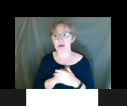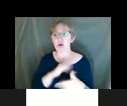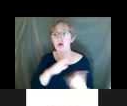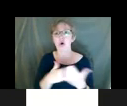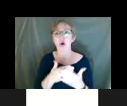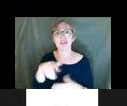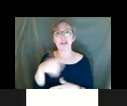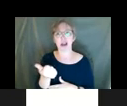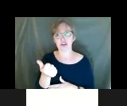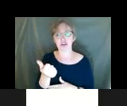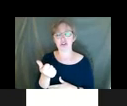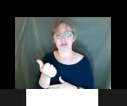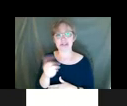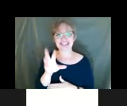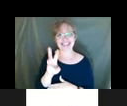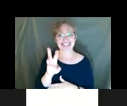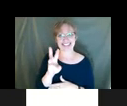demonstration projects. So